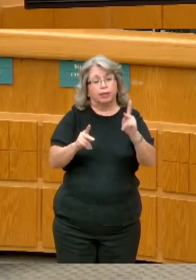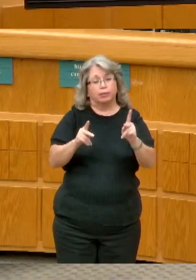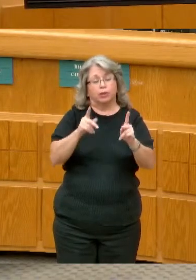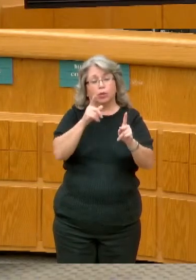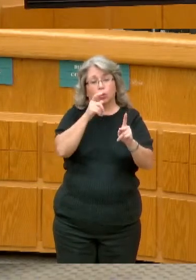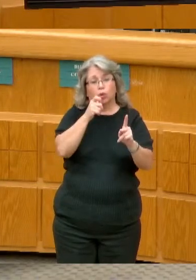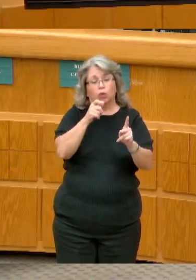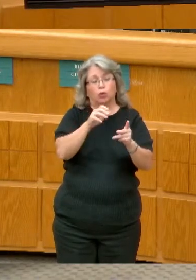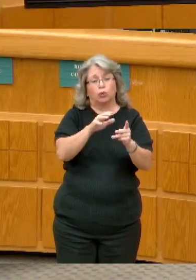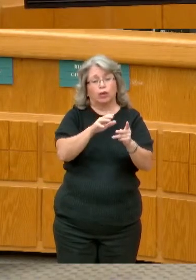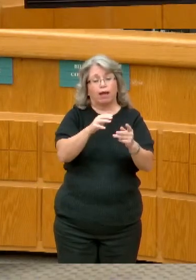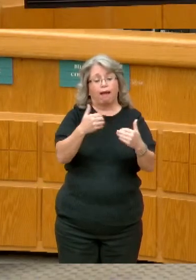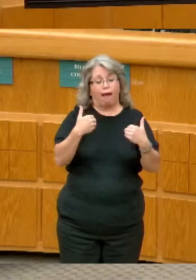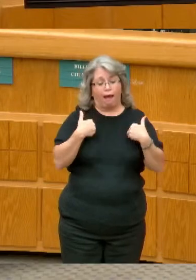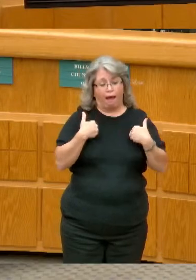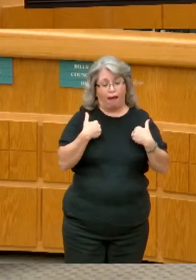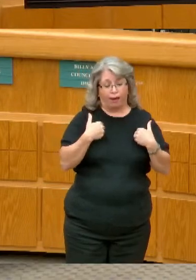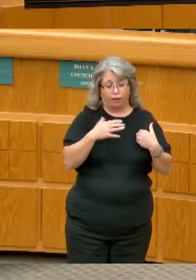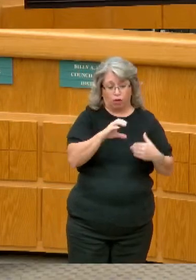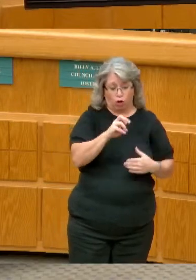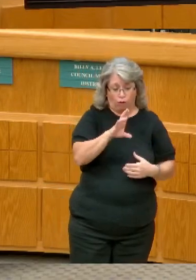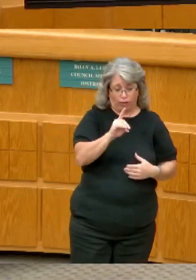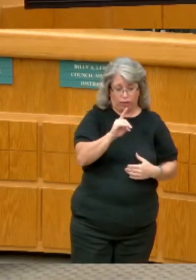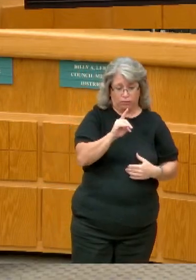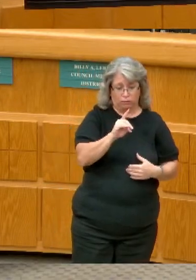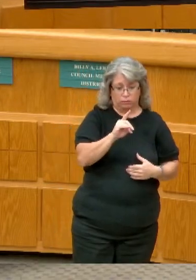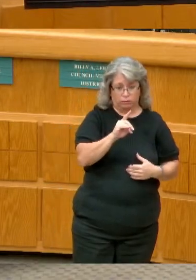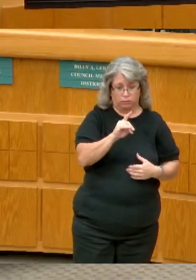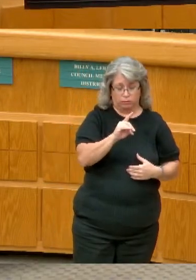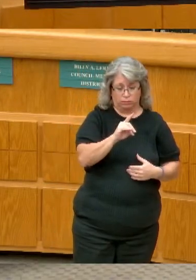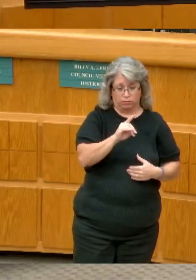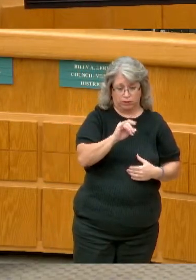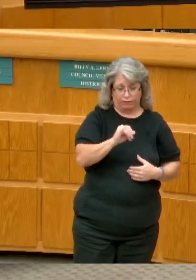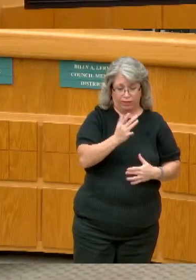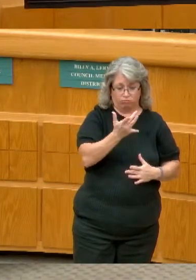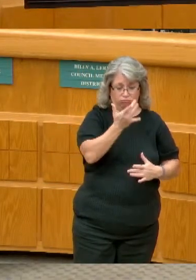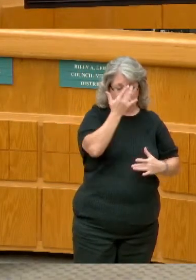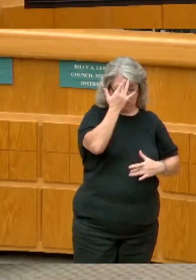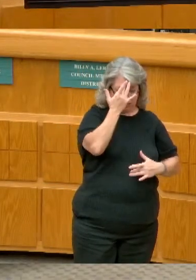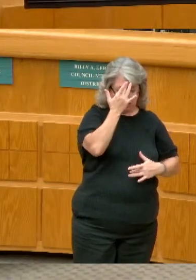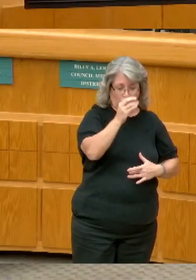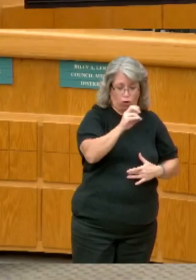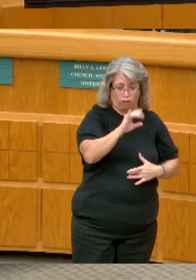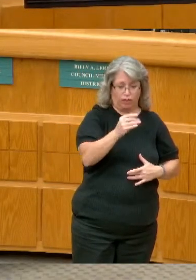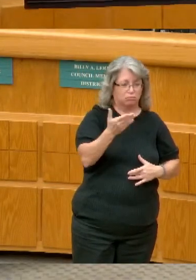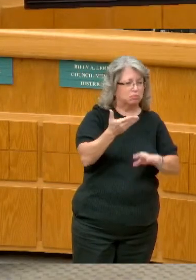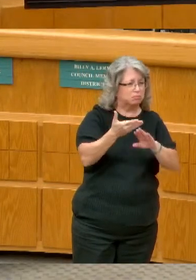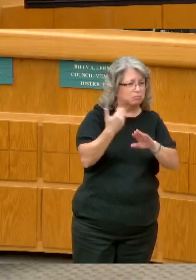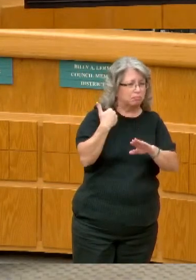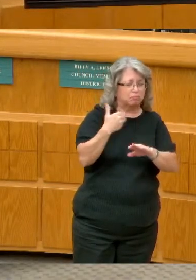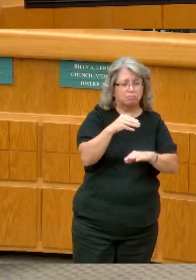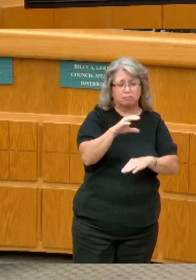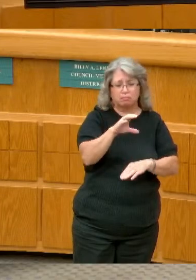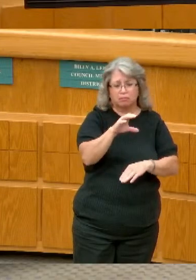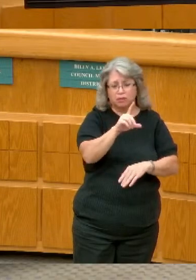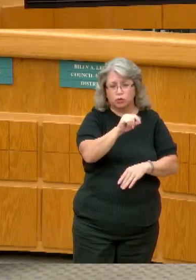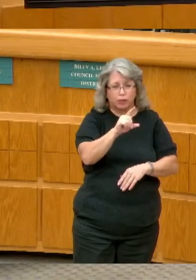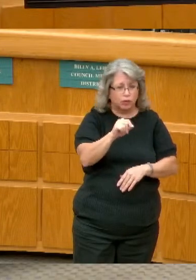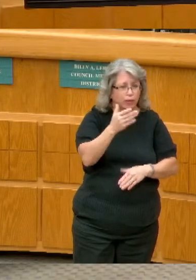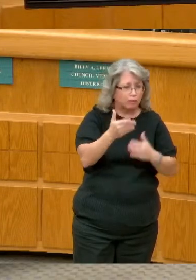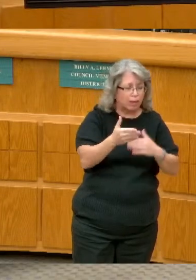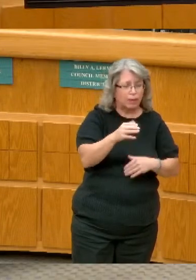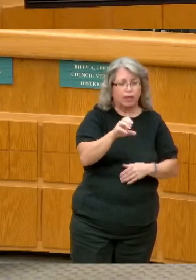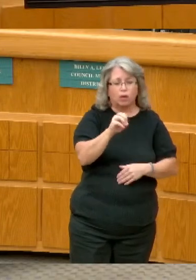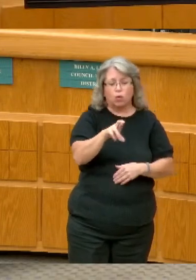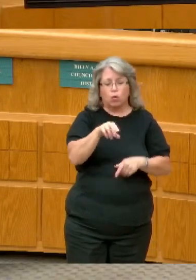very early on at the beginning in 2020 or later or more likely with Delta. That's where you see the Delta numbers.